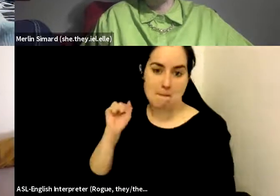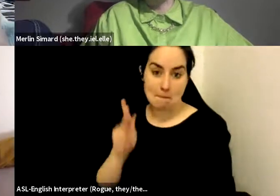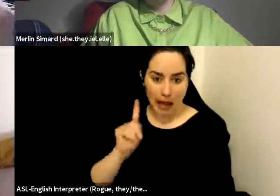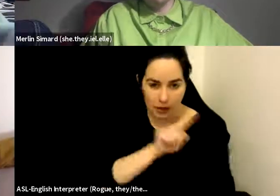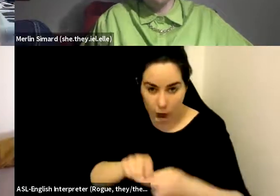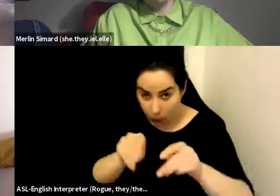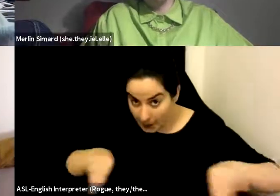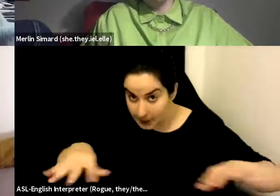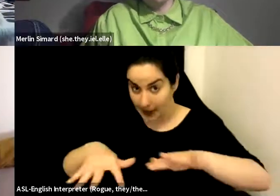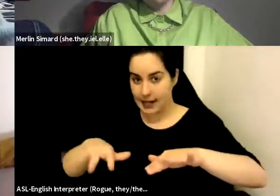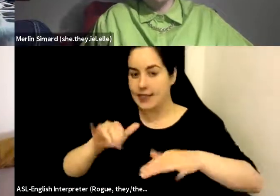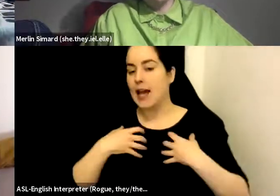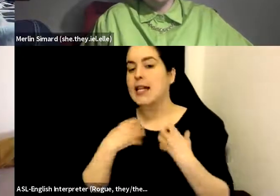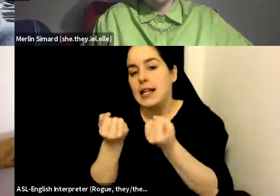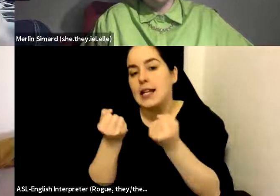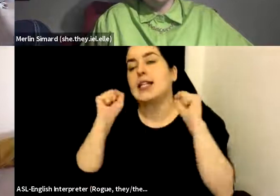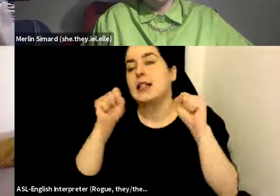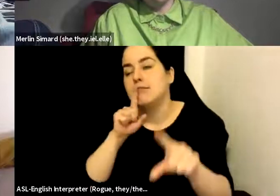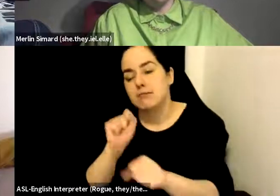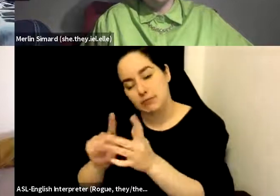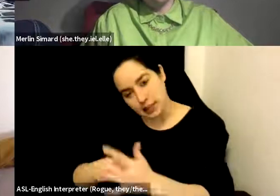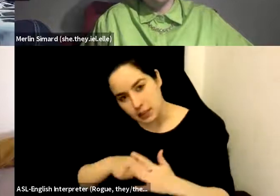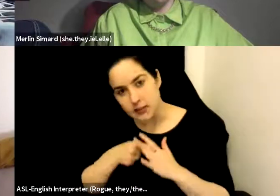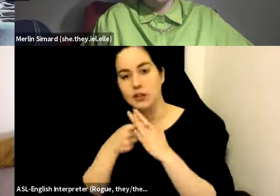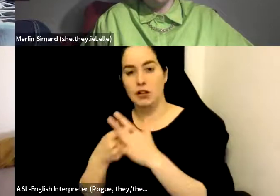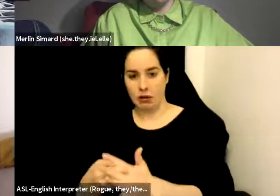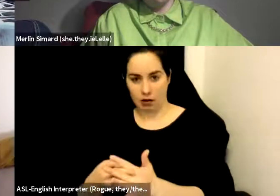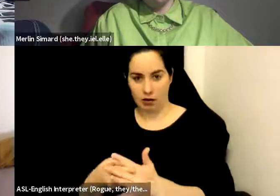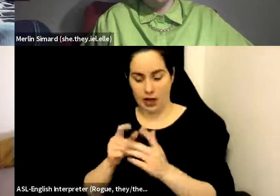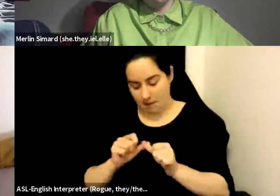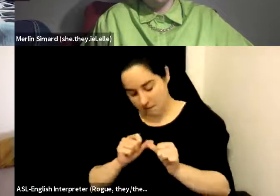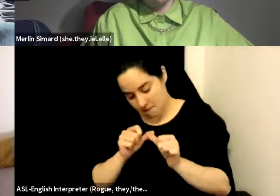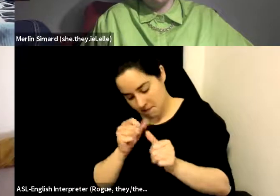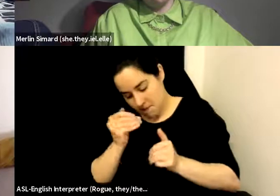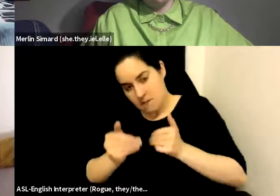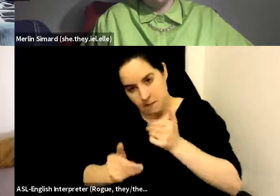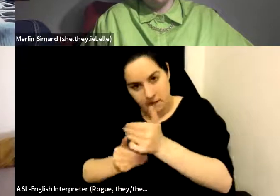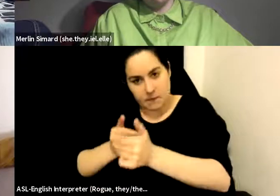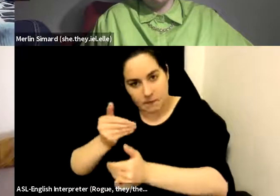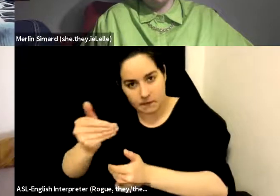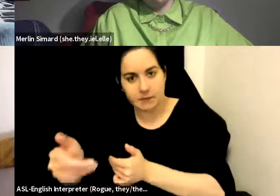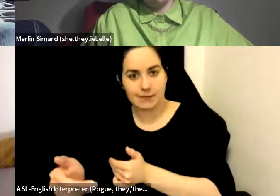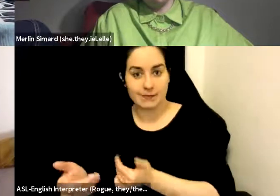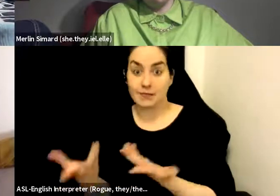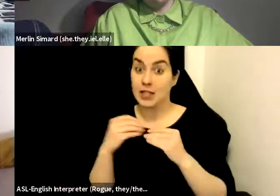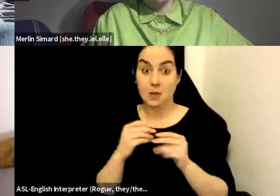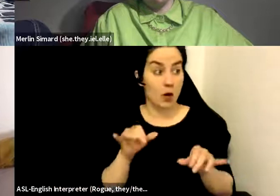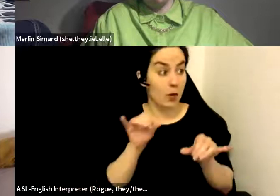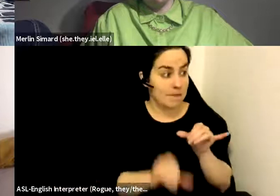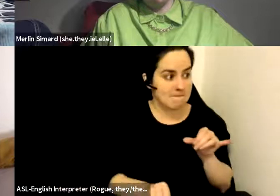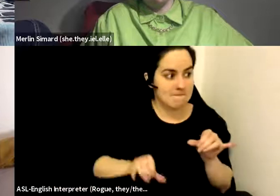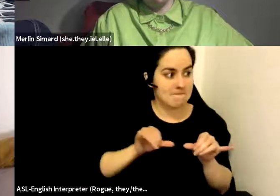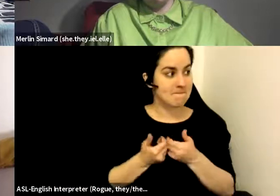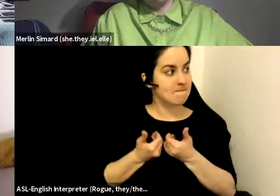that those, that healing can start happening, or that healing can move forward. Because the more we keep ourselves removed from